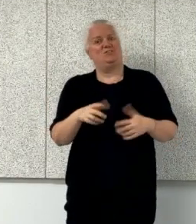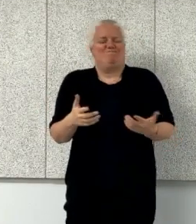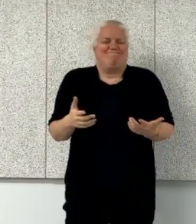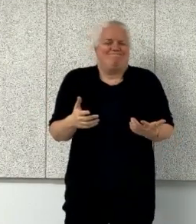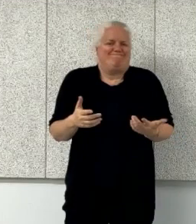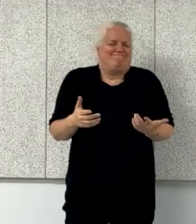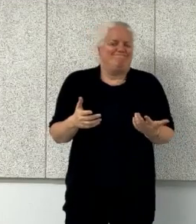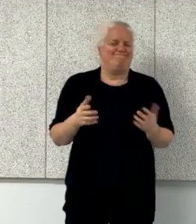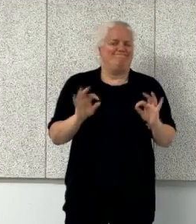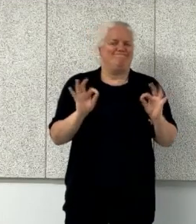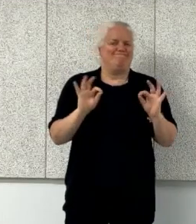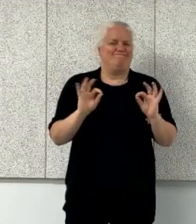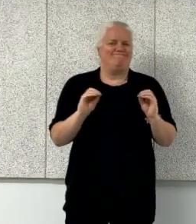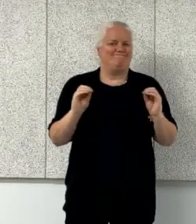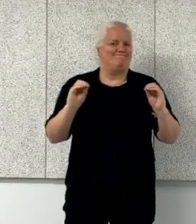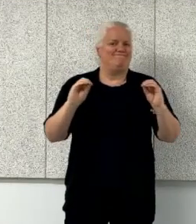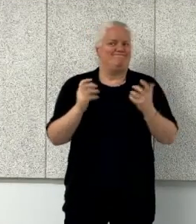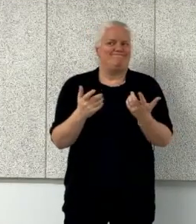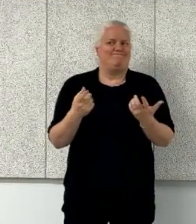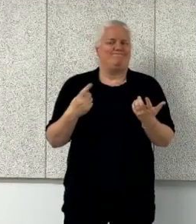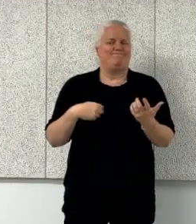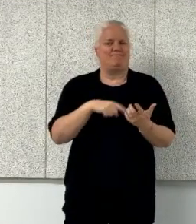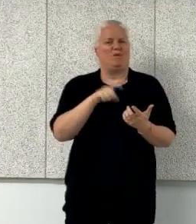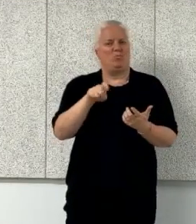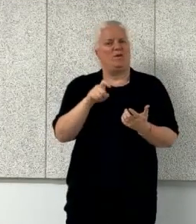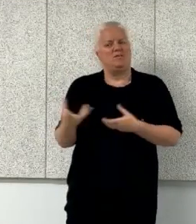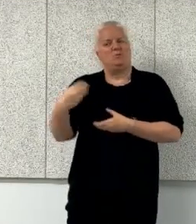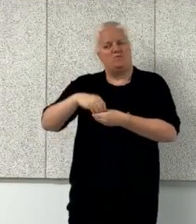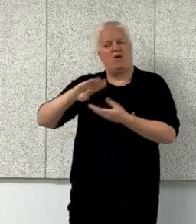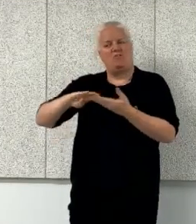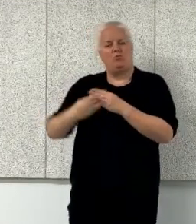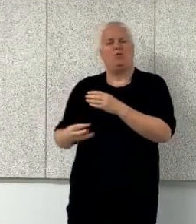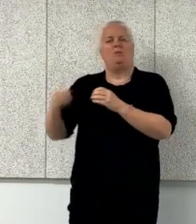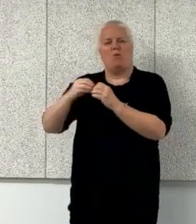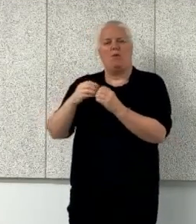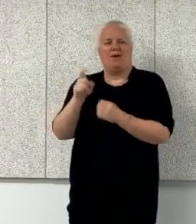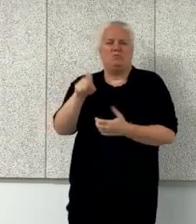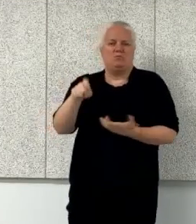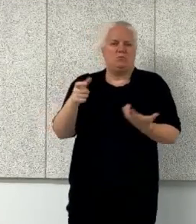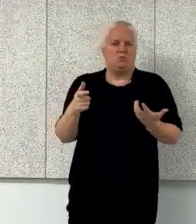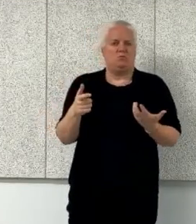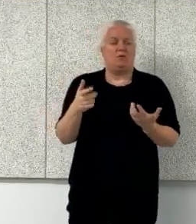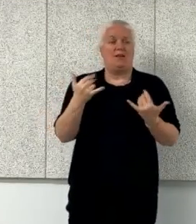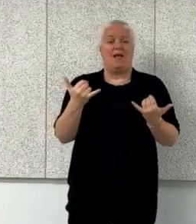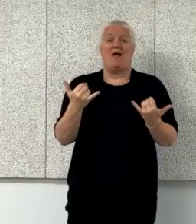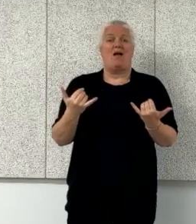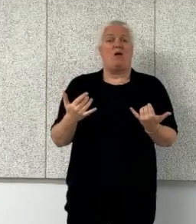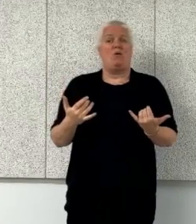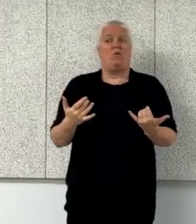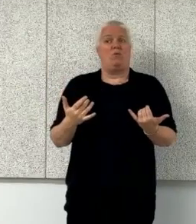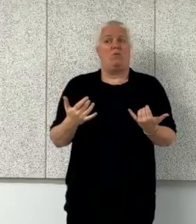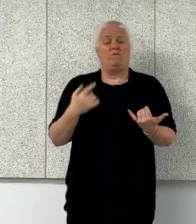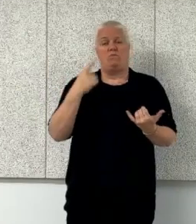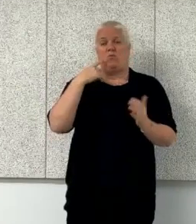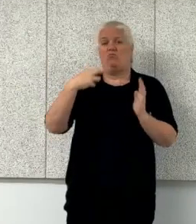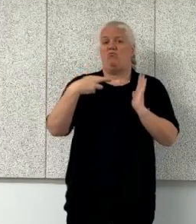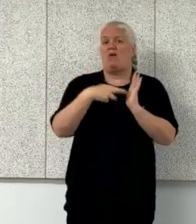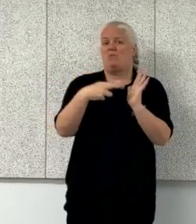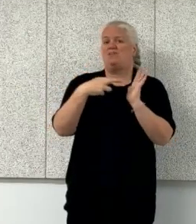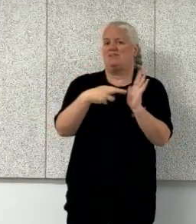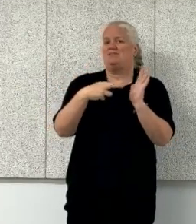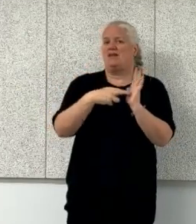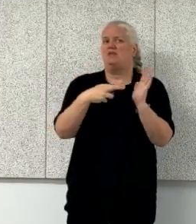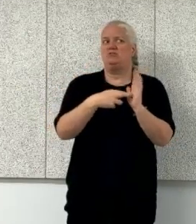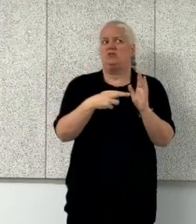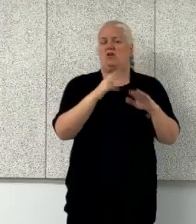we have to involve the community more about how they want. We're getting into a point too in terms of representation, where